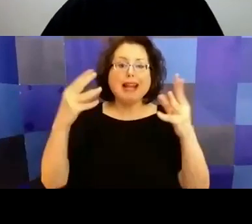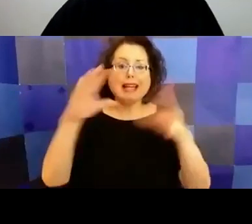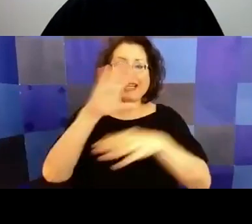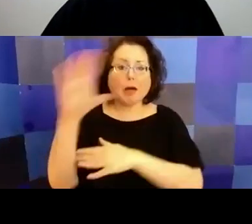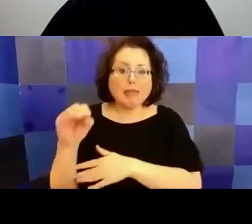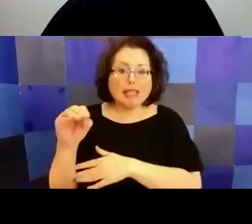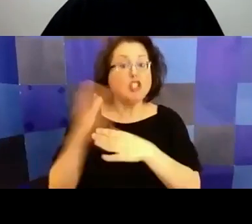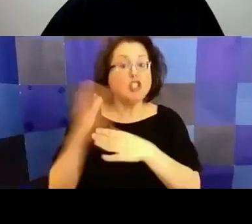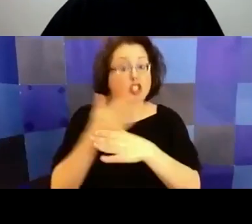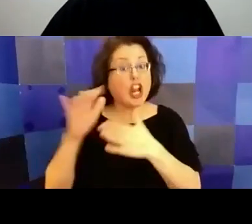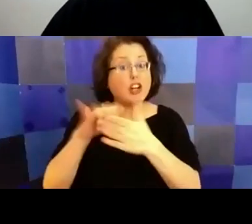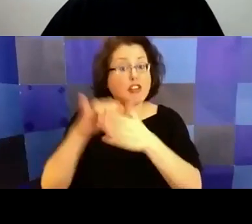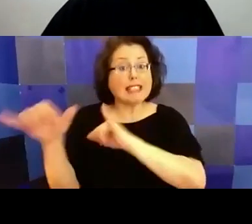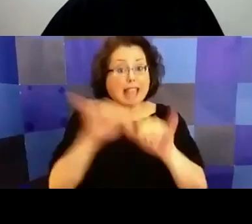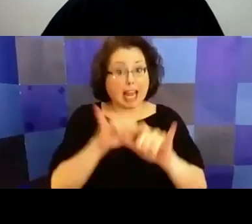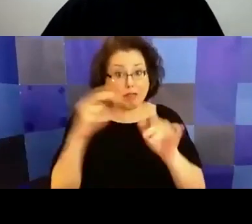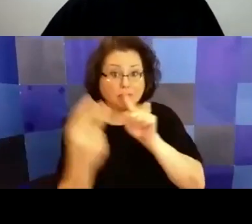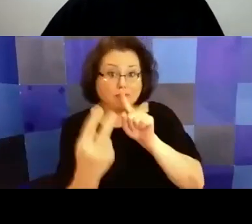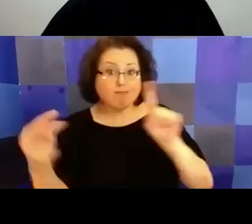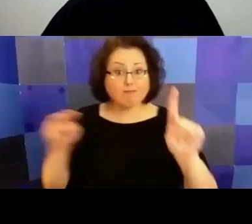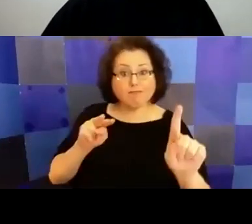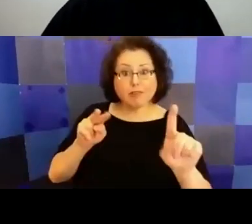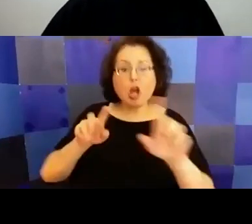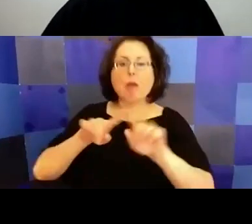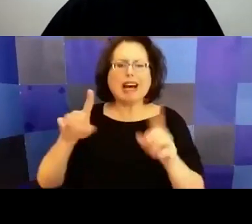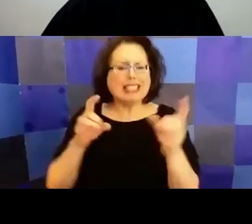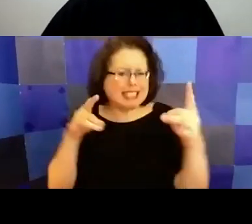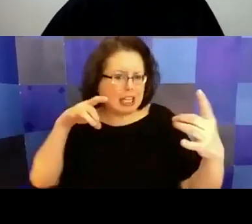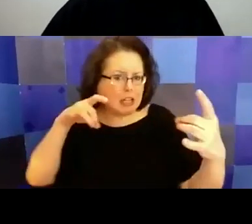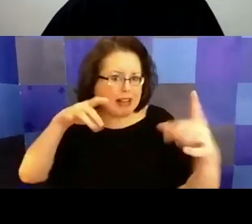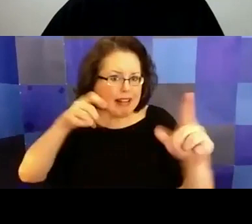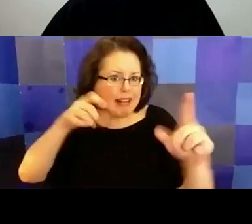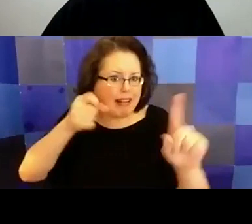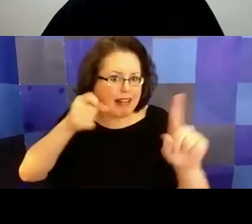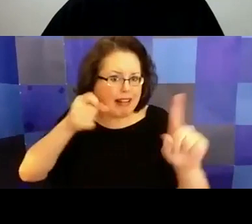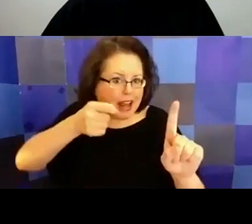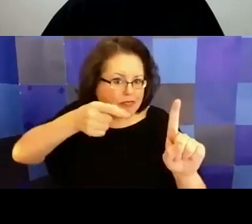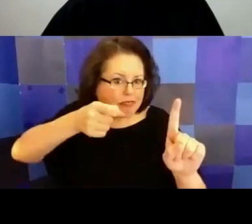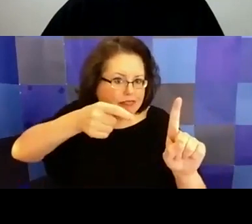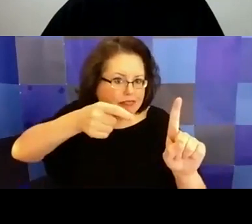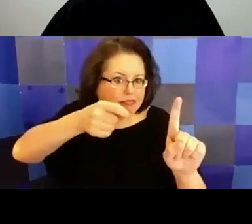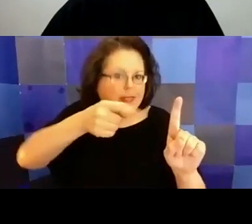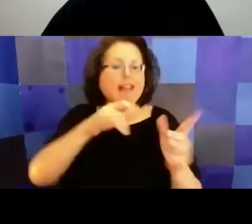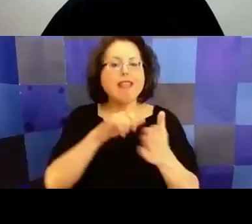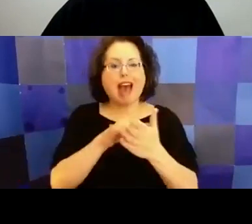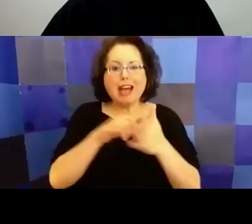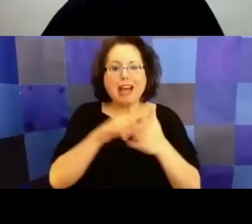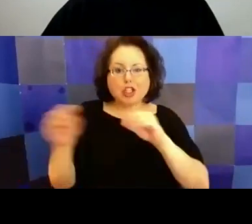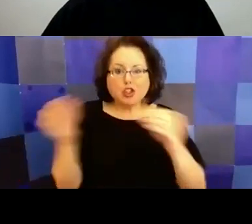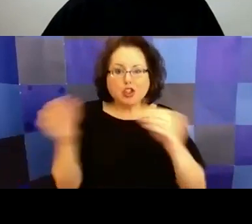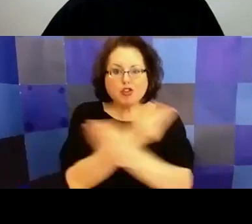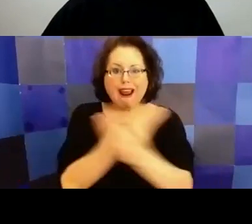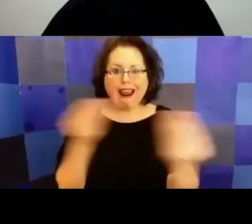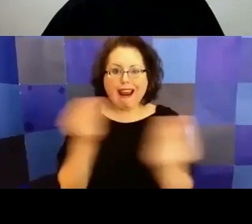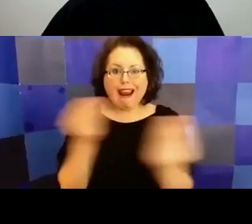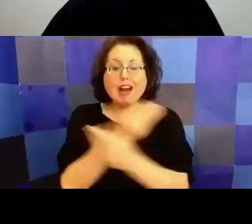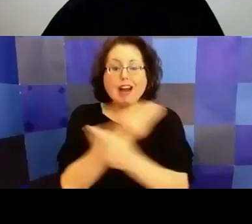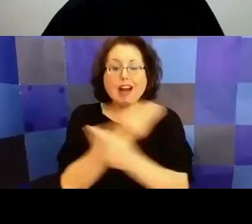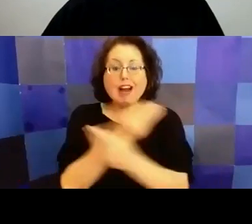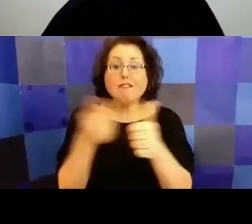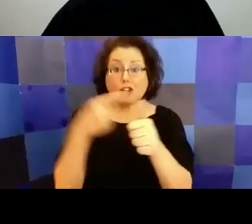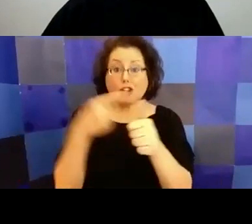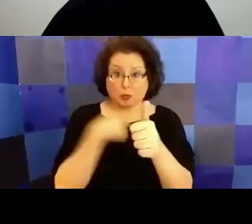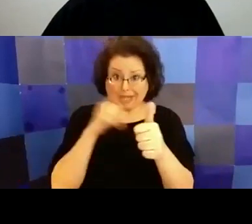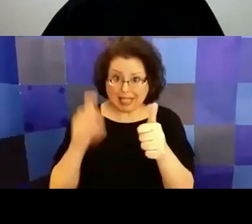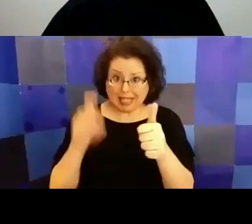view. But to be able to stimulate that trade, I think that first we need to invest in poor countries, which